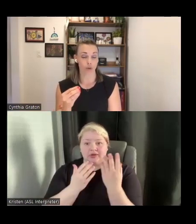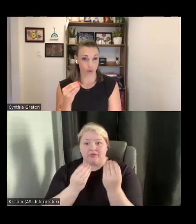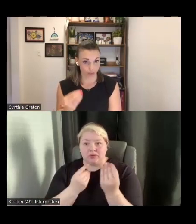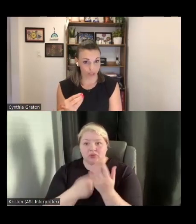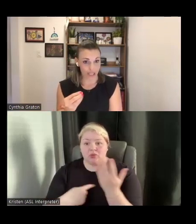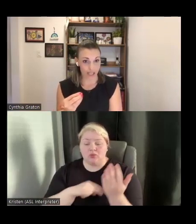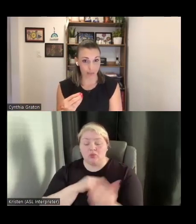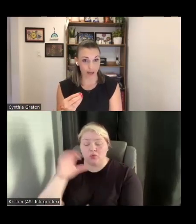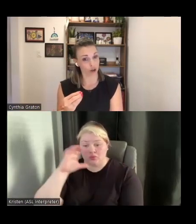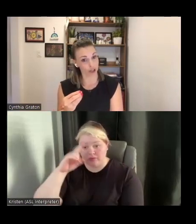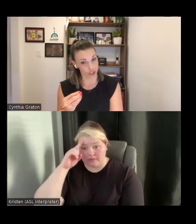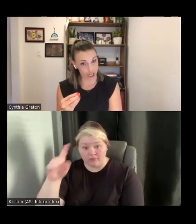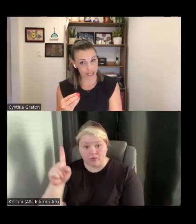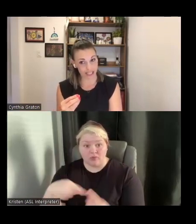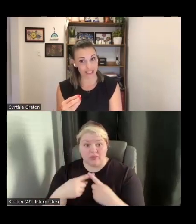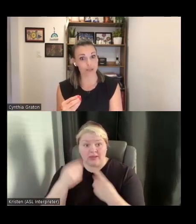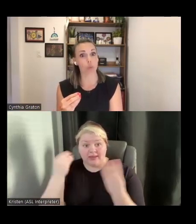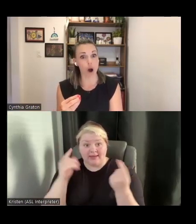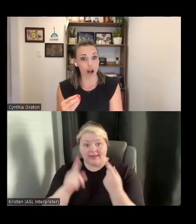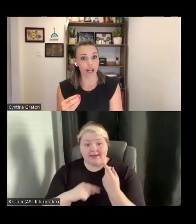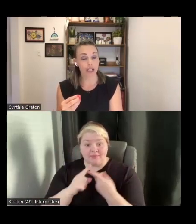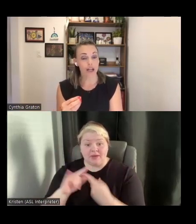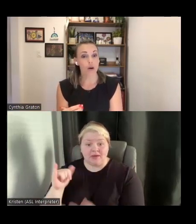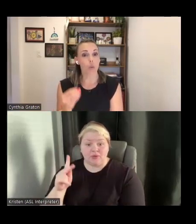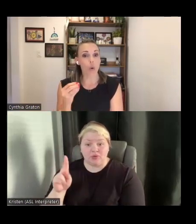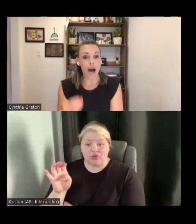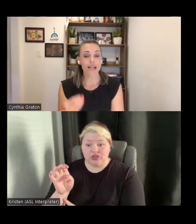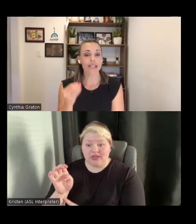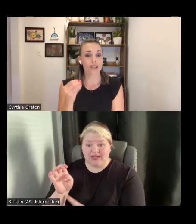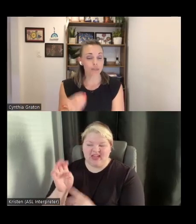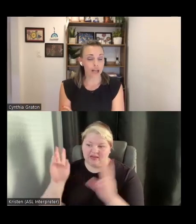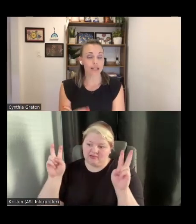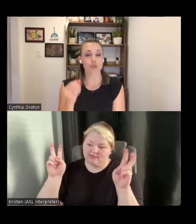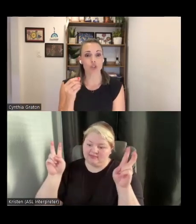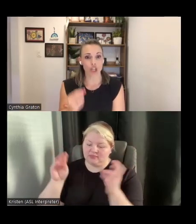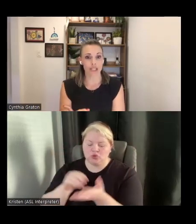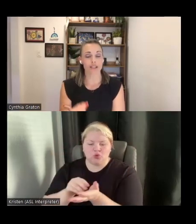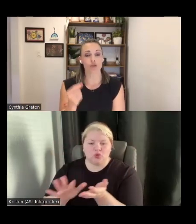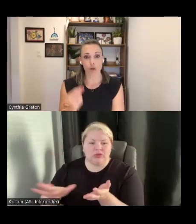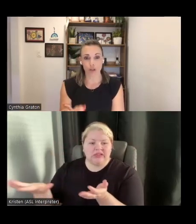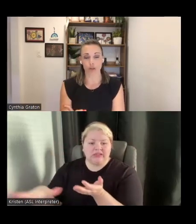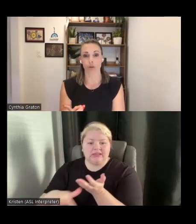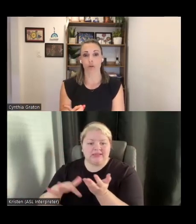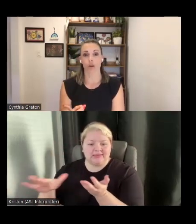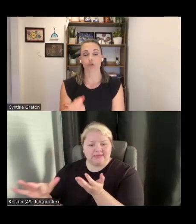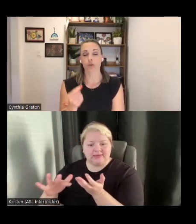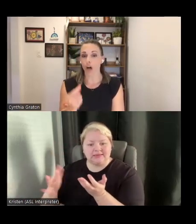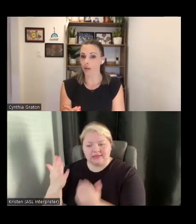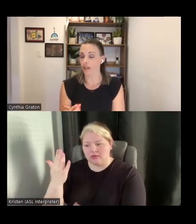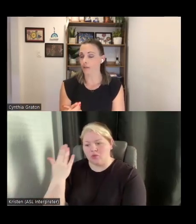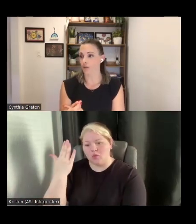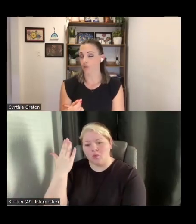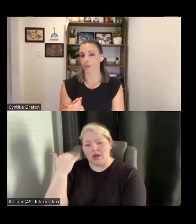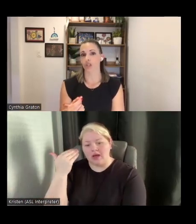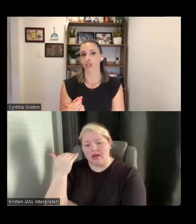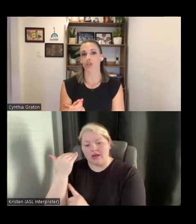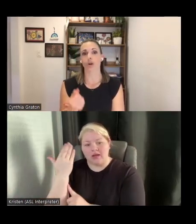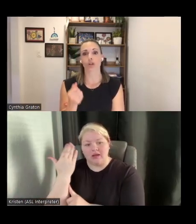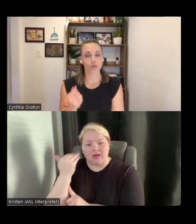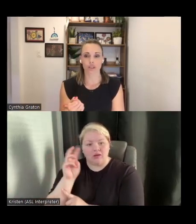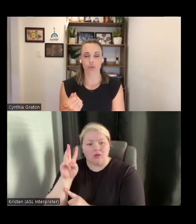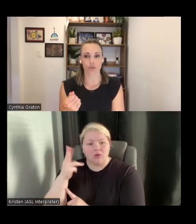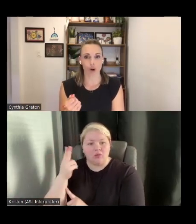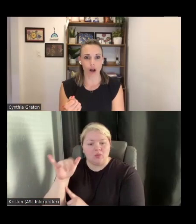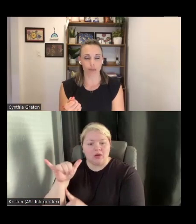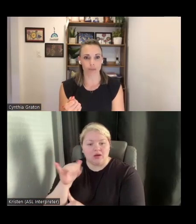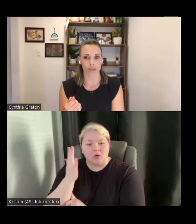for when we're thinking about our Jake is why. Why sometimes Jakes struggle to tolerate frustrations or